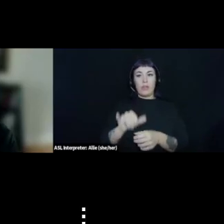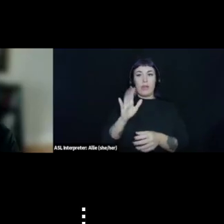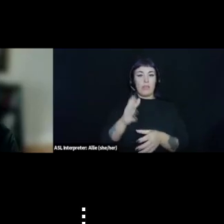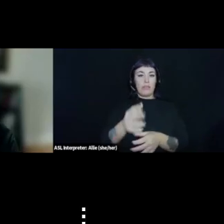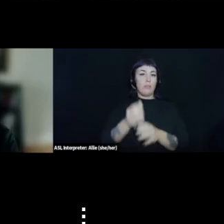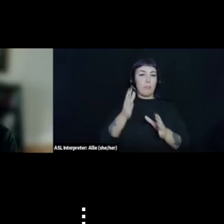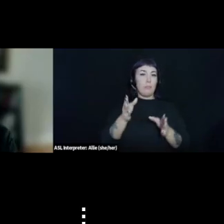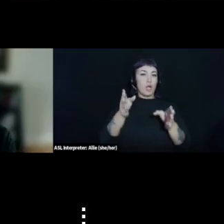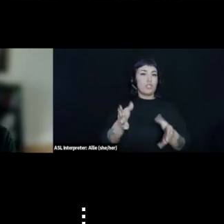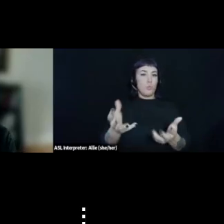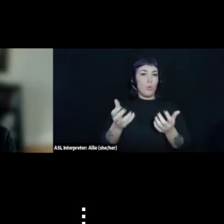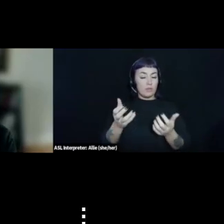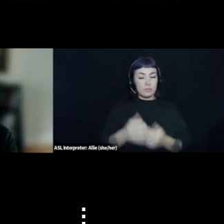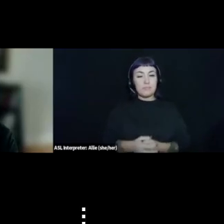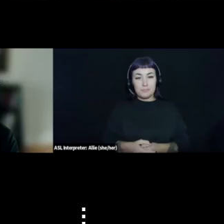recipient wants.